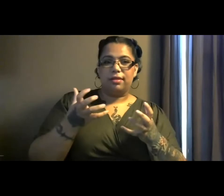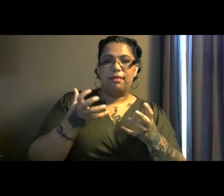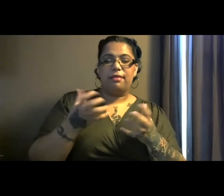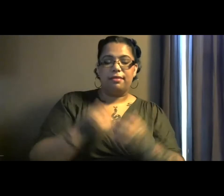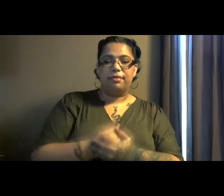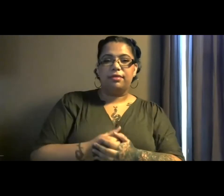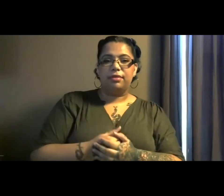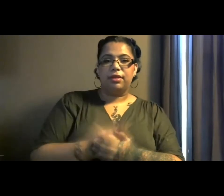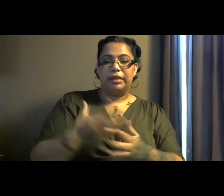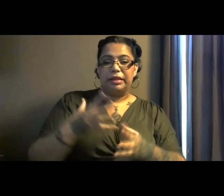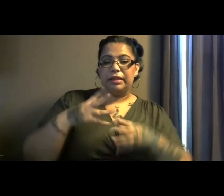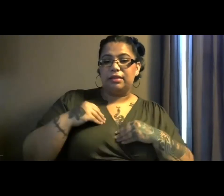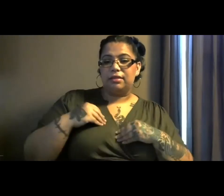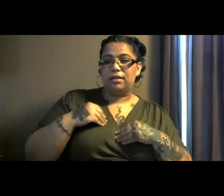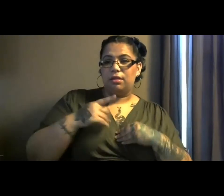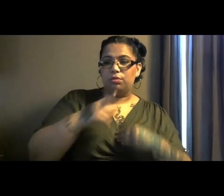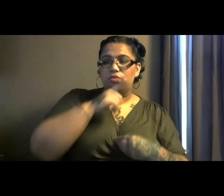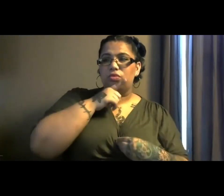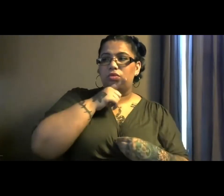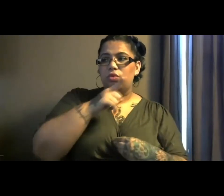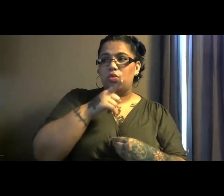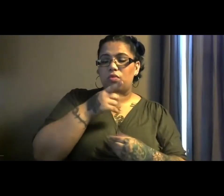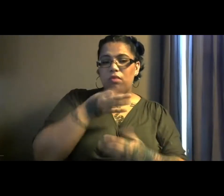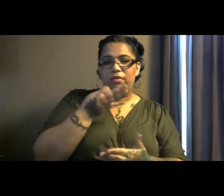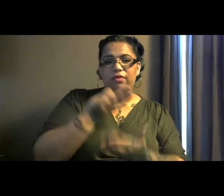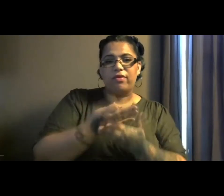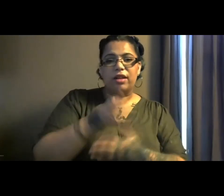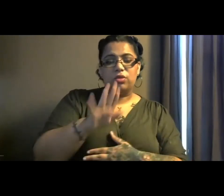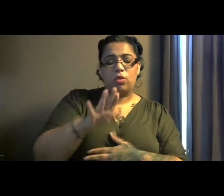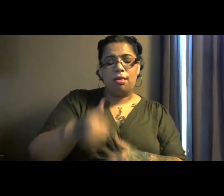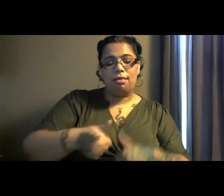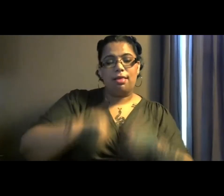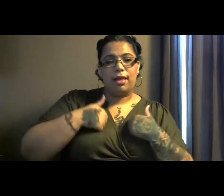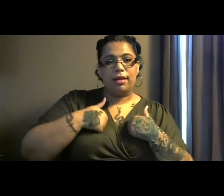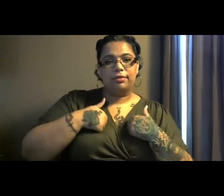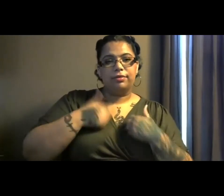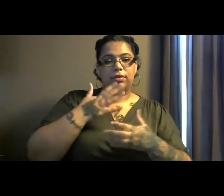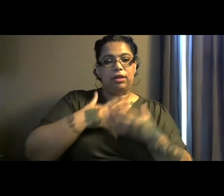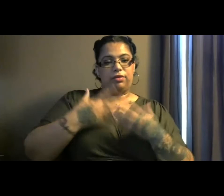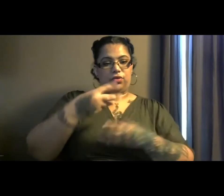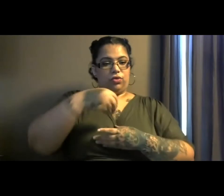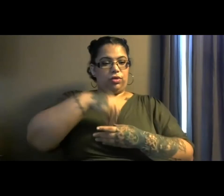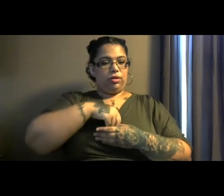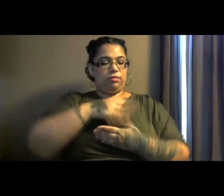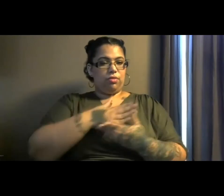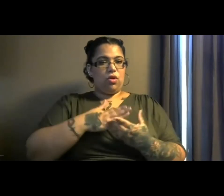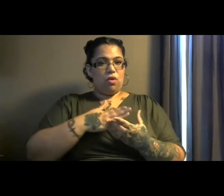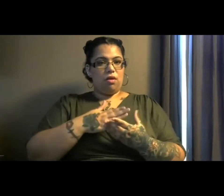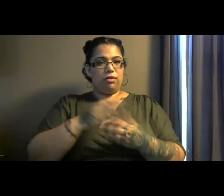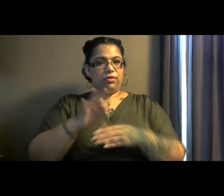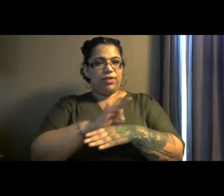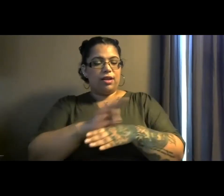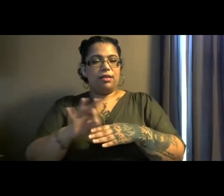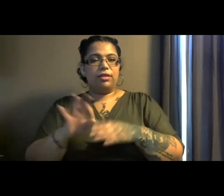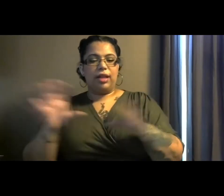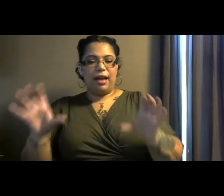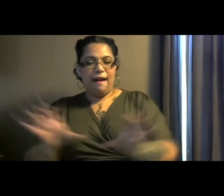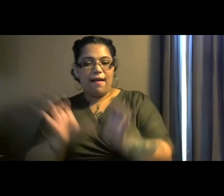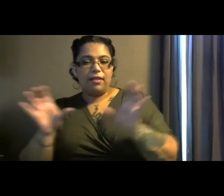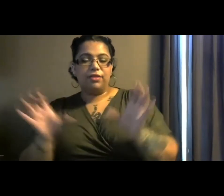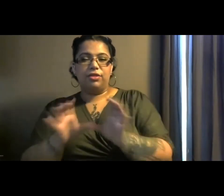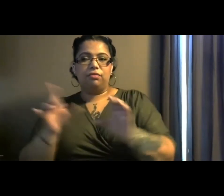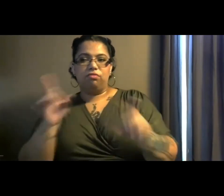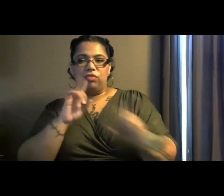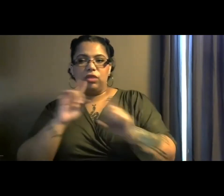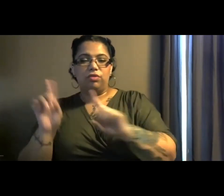manifest facts in your life. Every organ, function, action, and reaction of